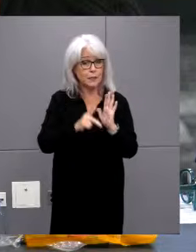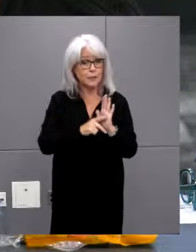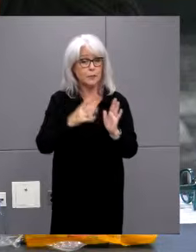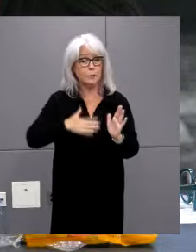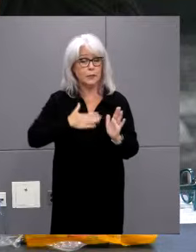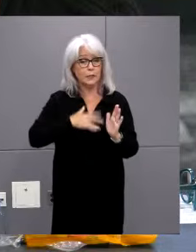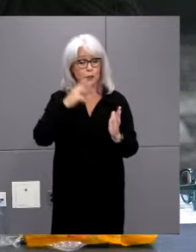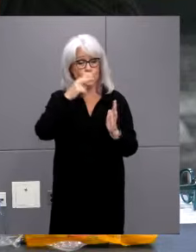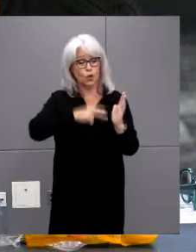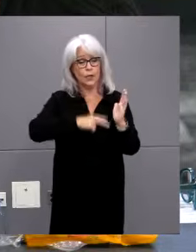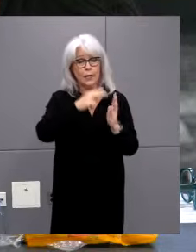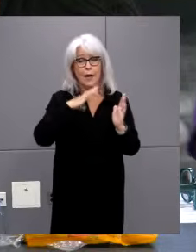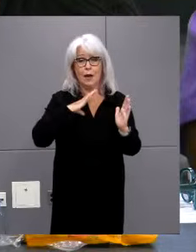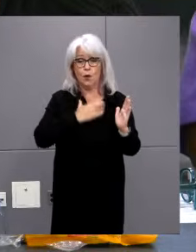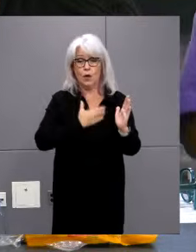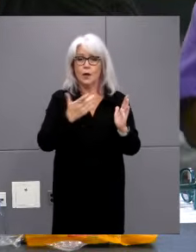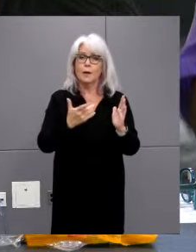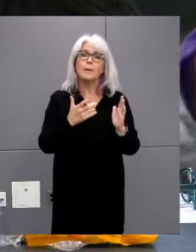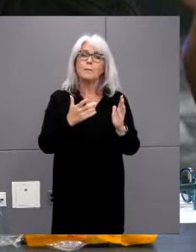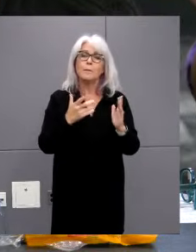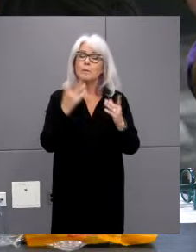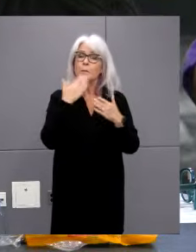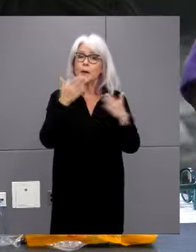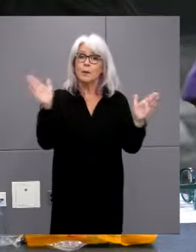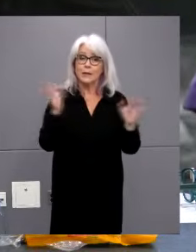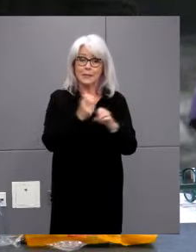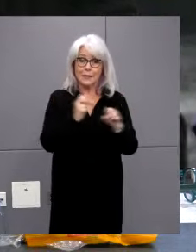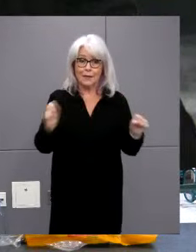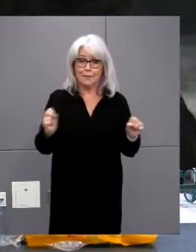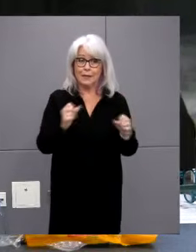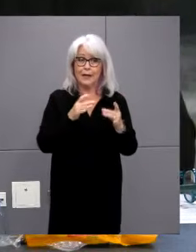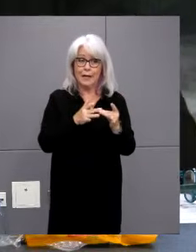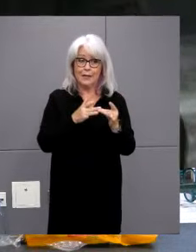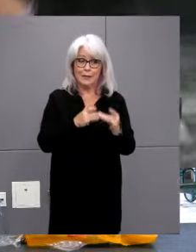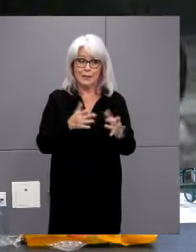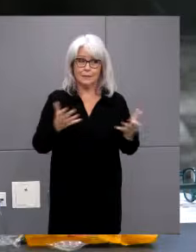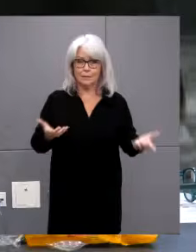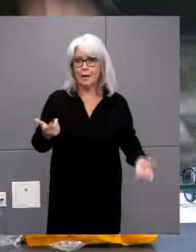our campus facilities and public safety guidances. Now, I have some questions.